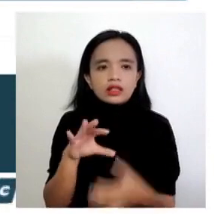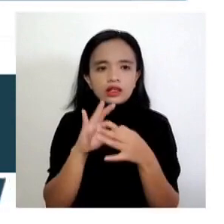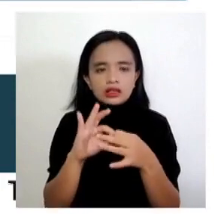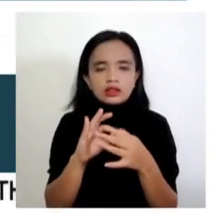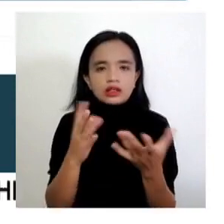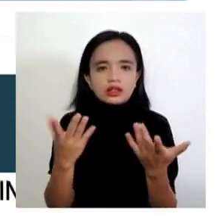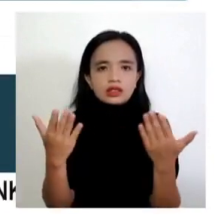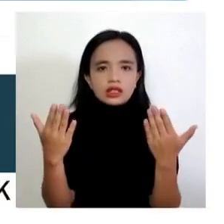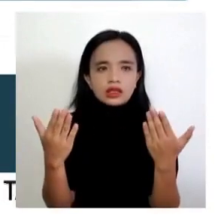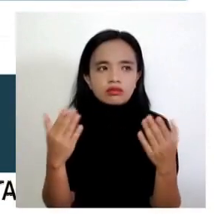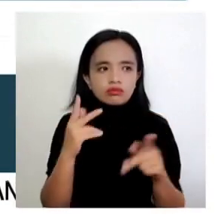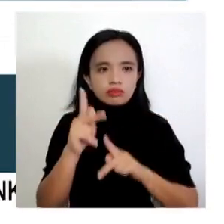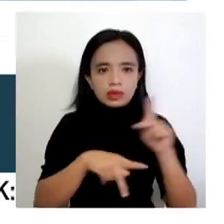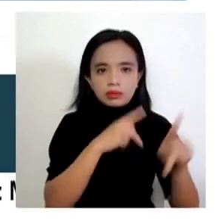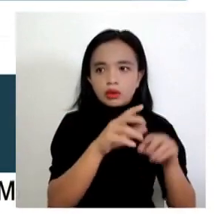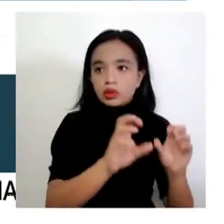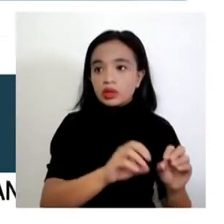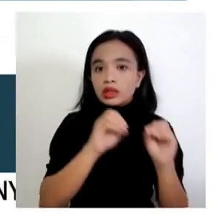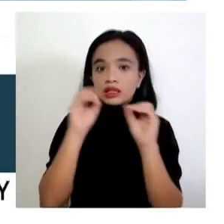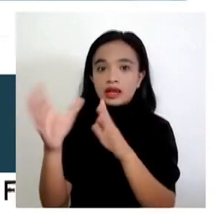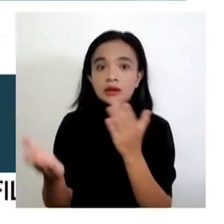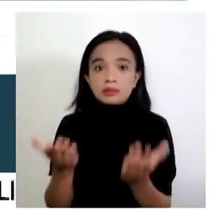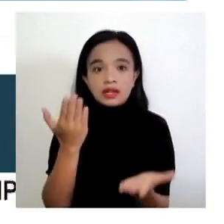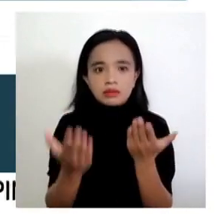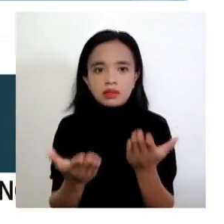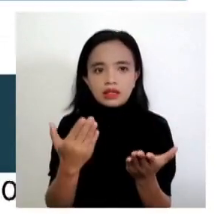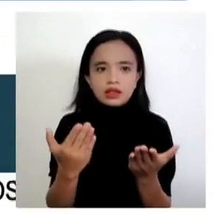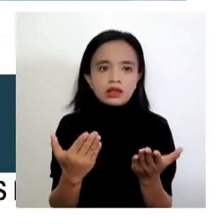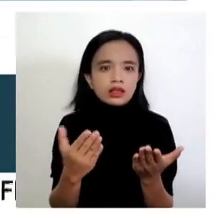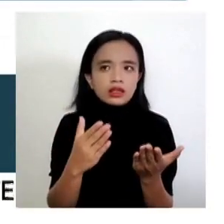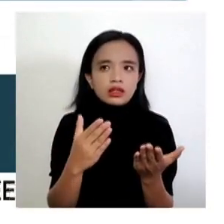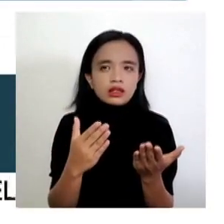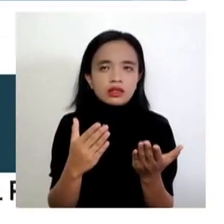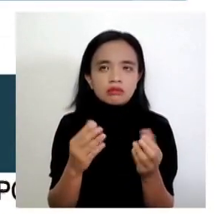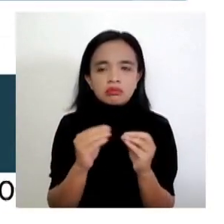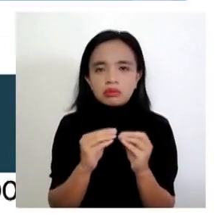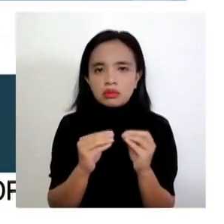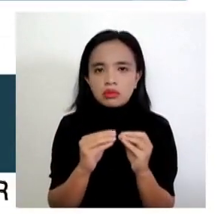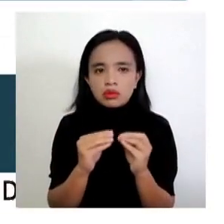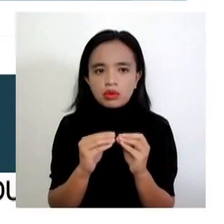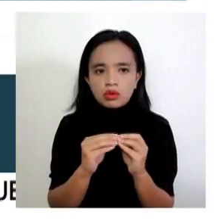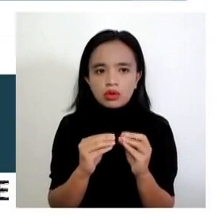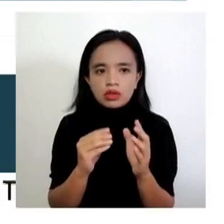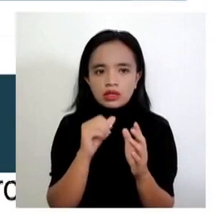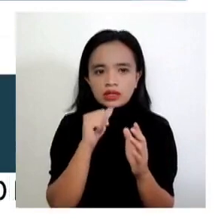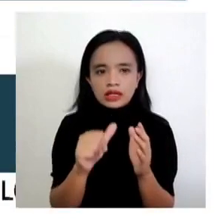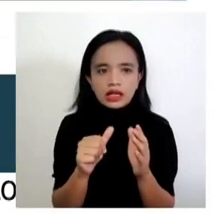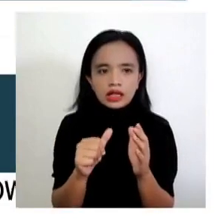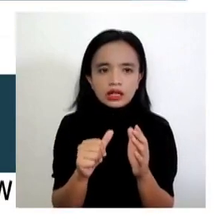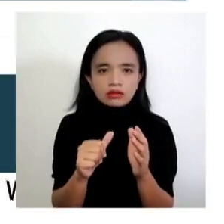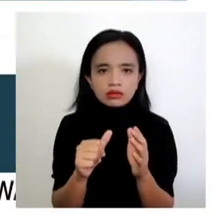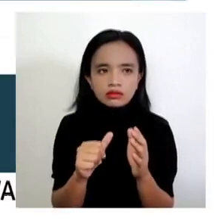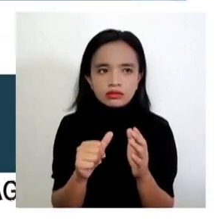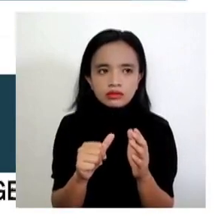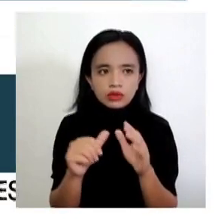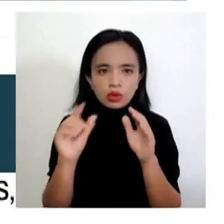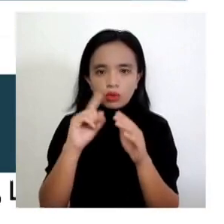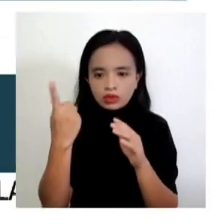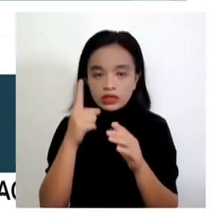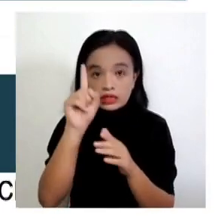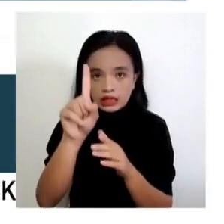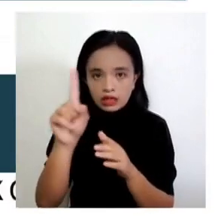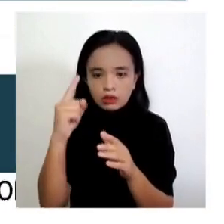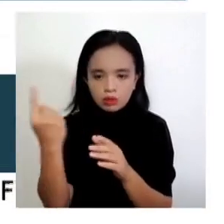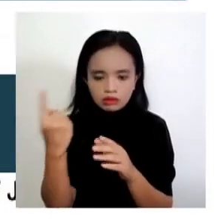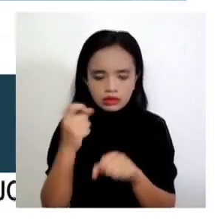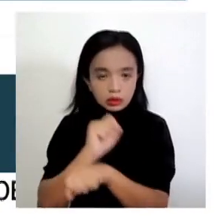human trafficking and crypto scamming may be more than one. Maaring mas decentralized ang operations na ito.